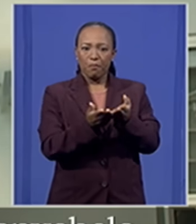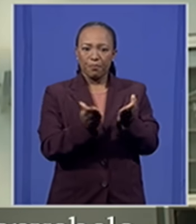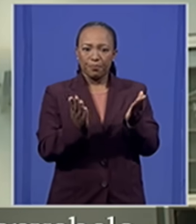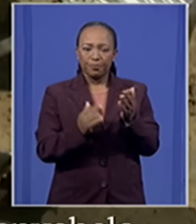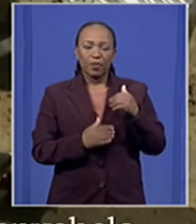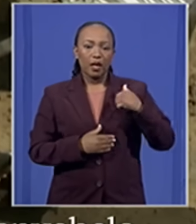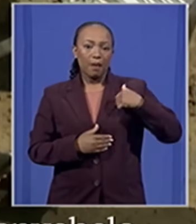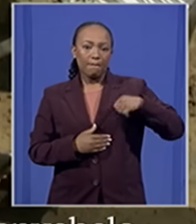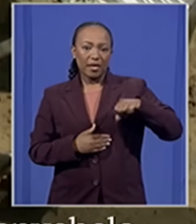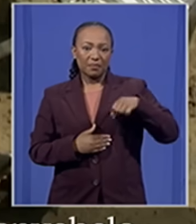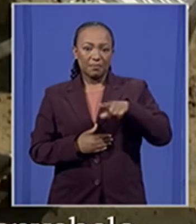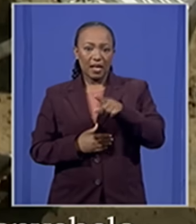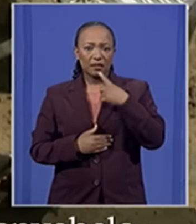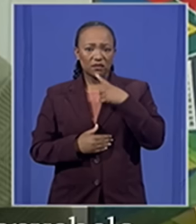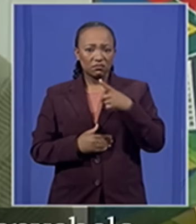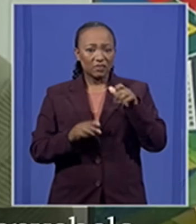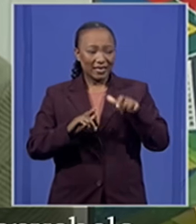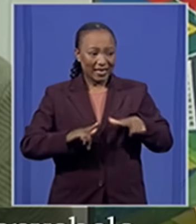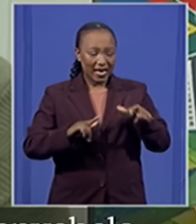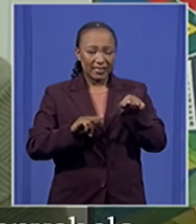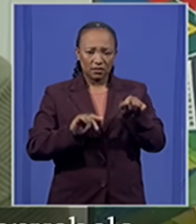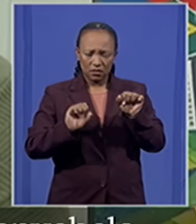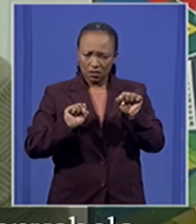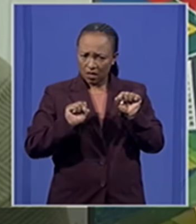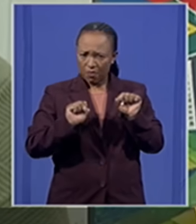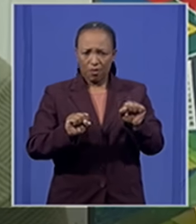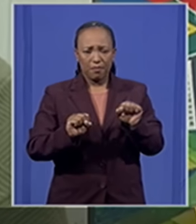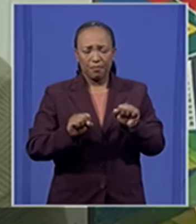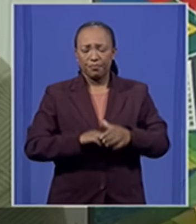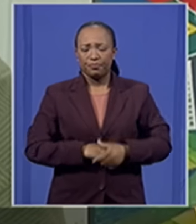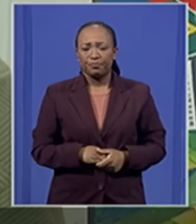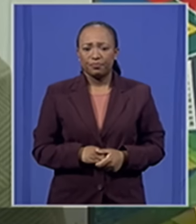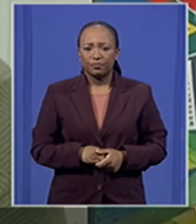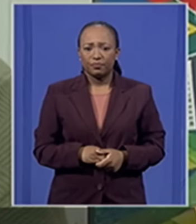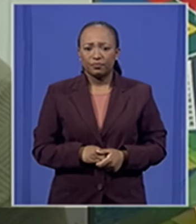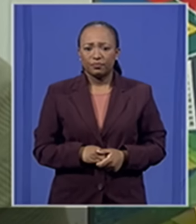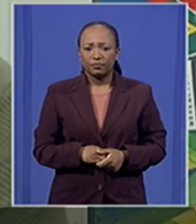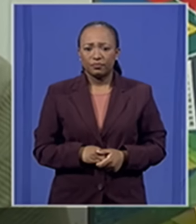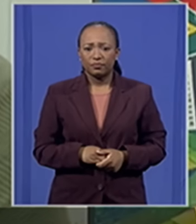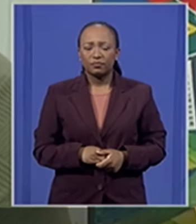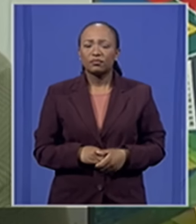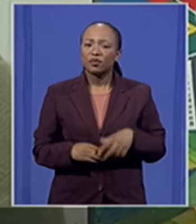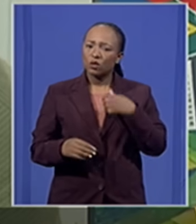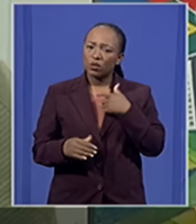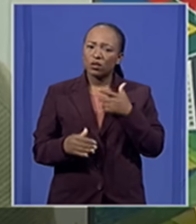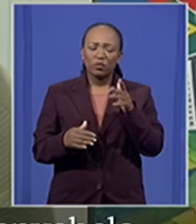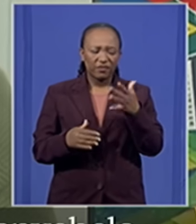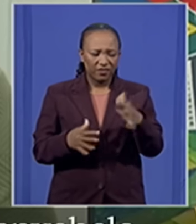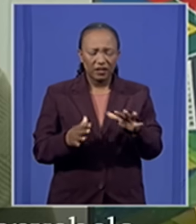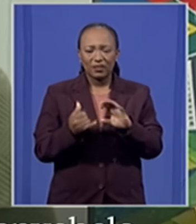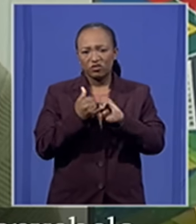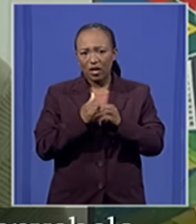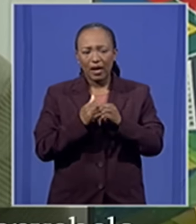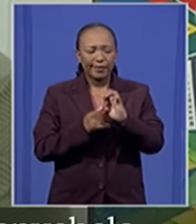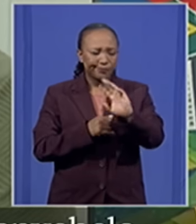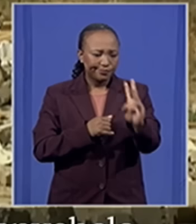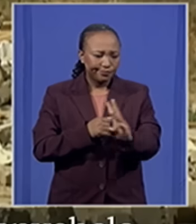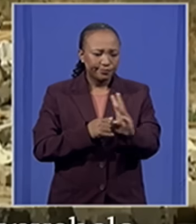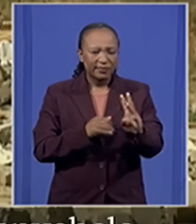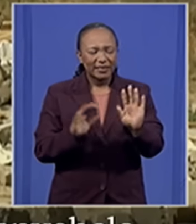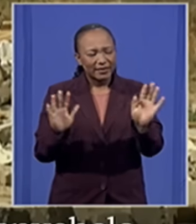gateletse gore naga yeo ke ya bona. Re lekile ka ditsela ka moka go lemose batho gore ba ska aga